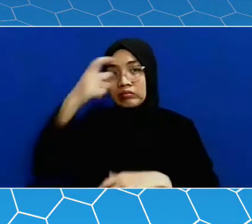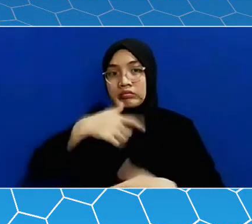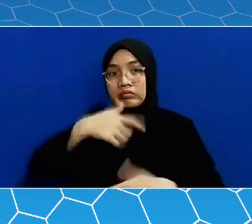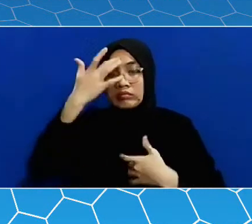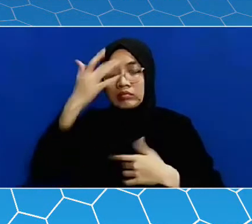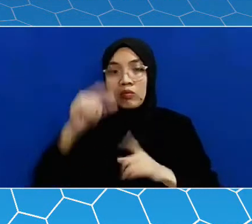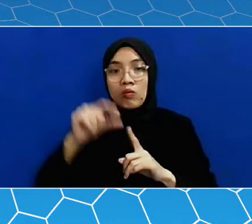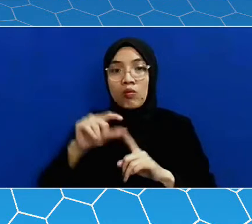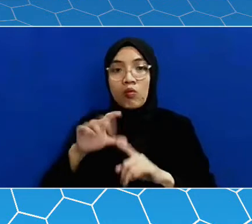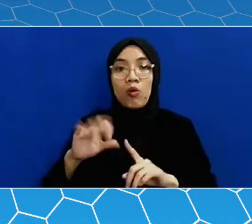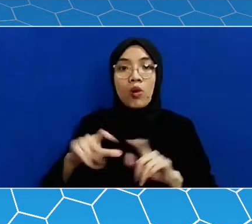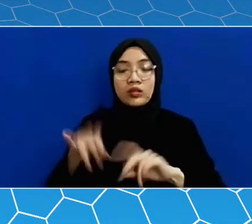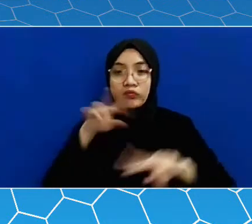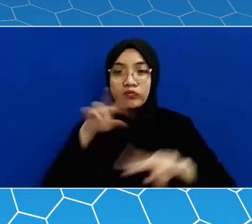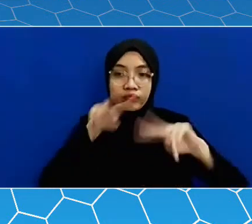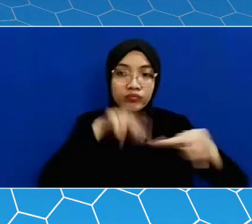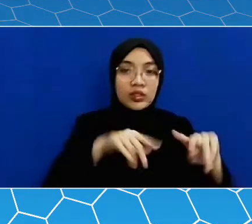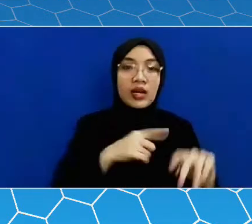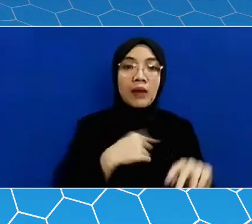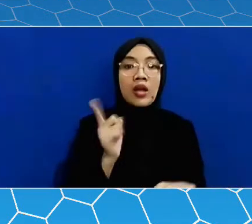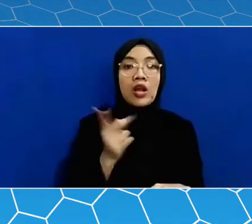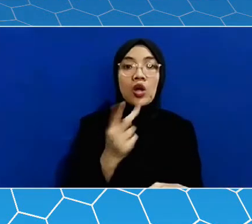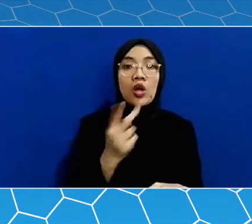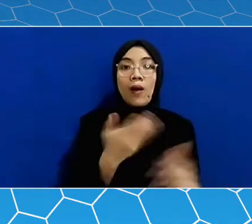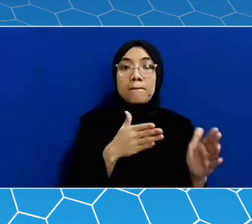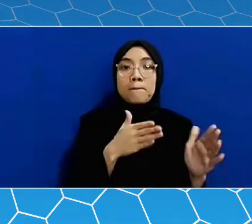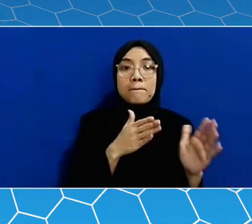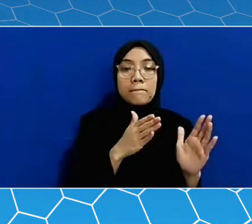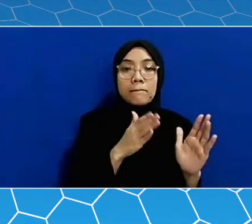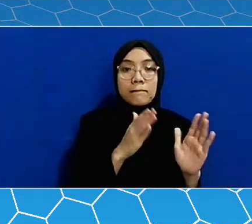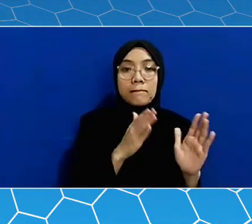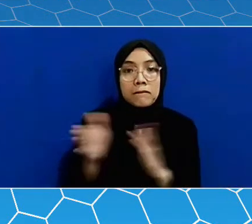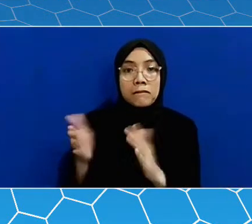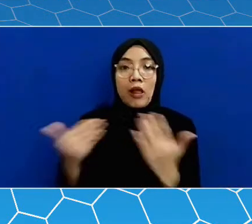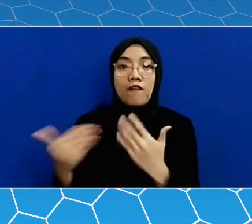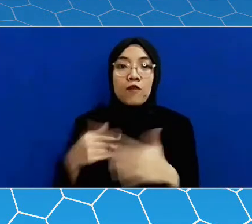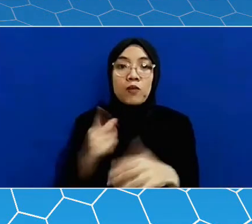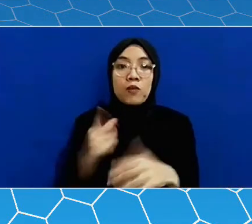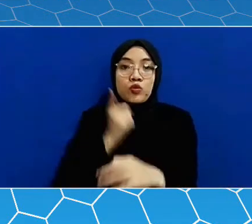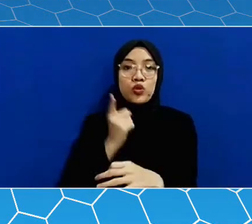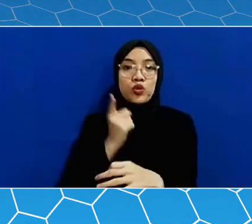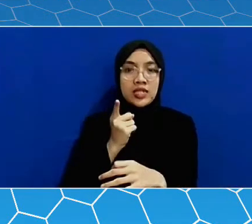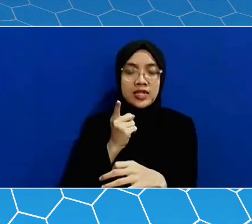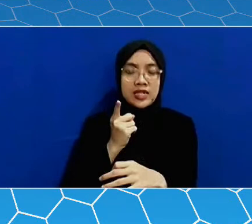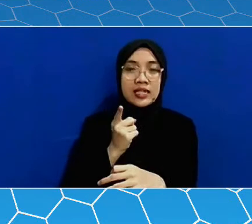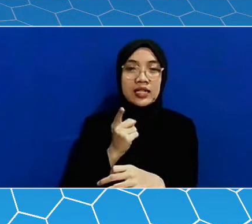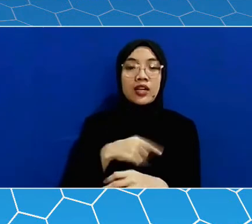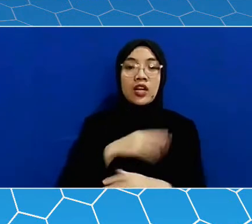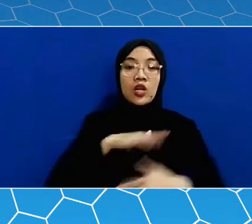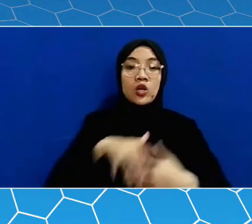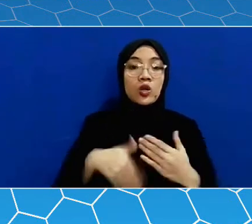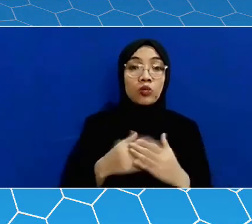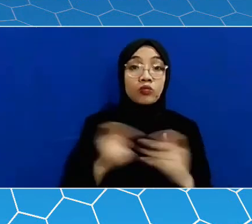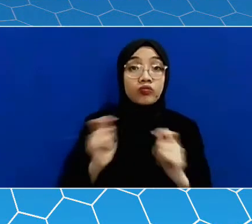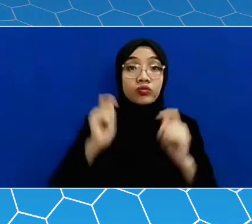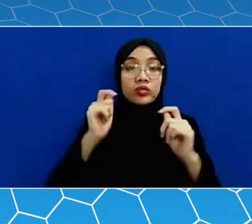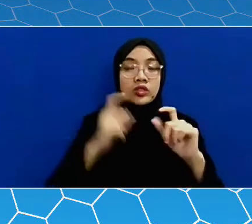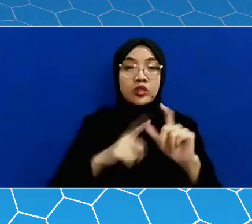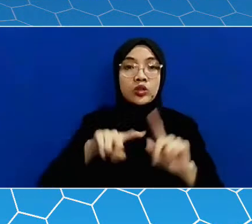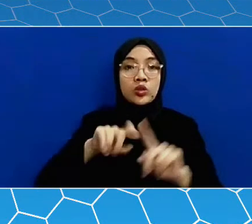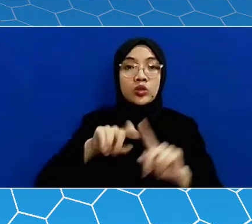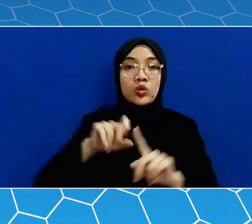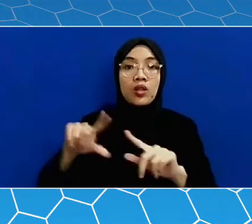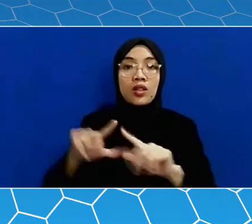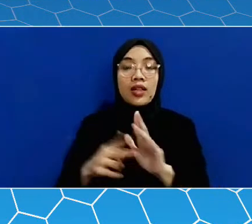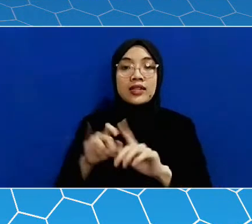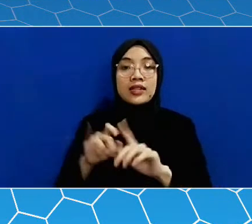platforms. Having built success in Scotland through a system developed by the University of Dundee, we spun out a company, and it's through